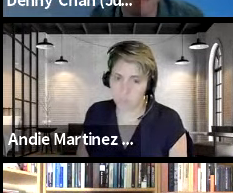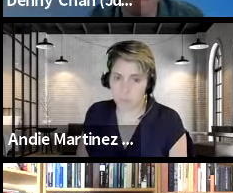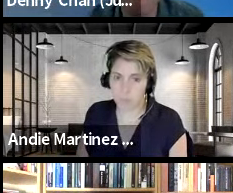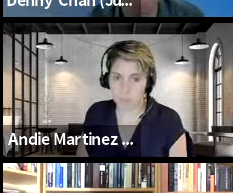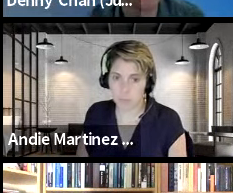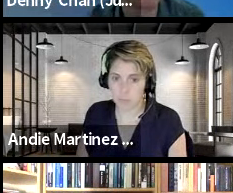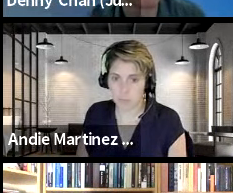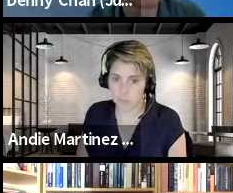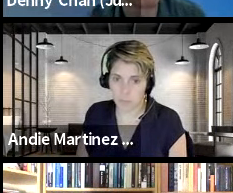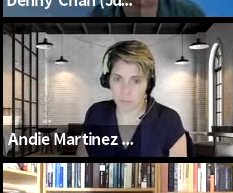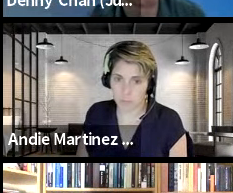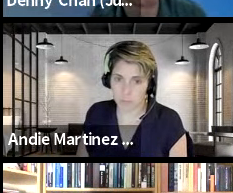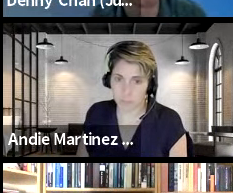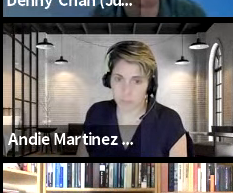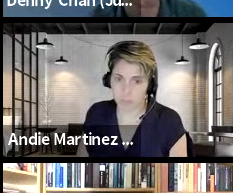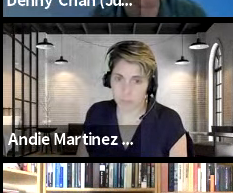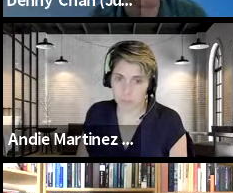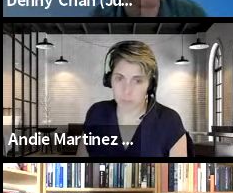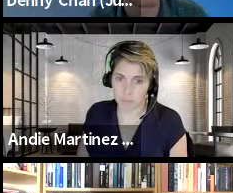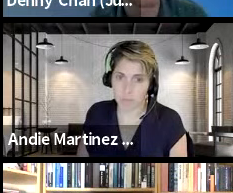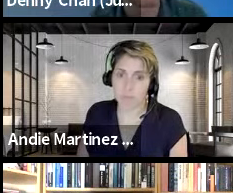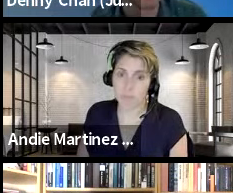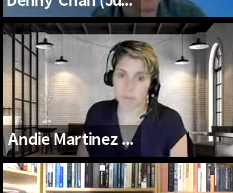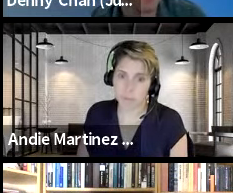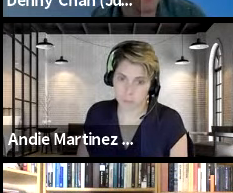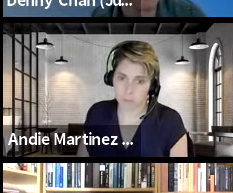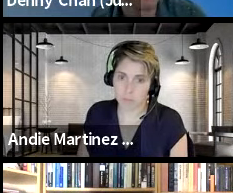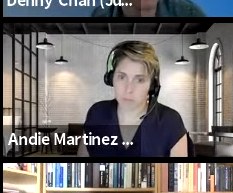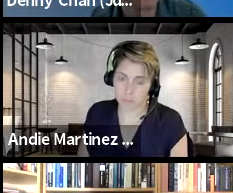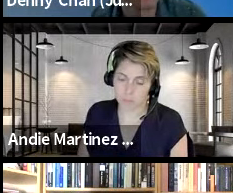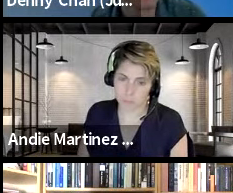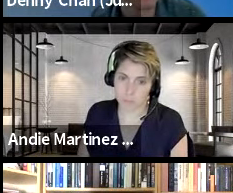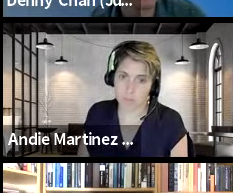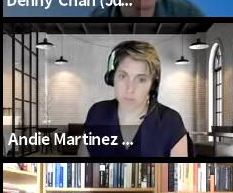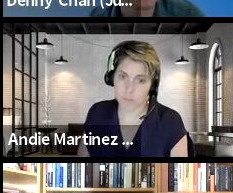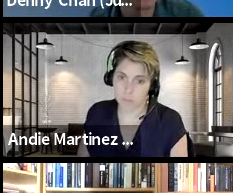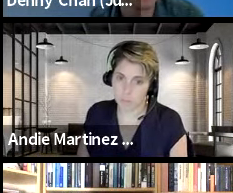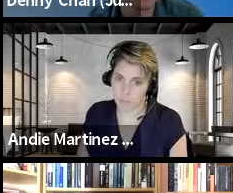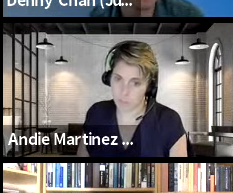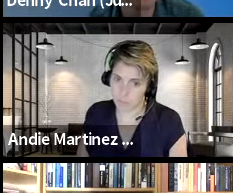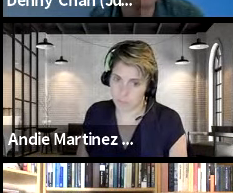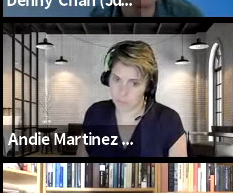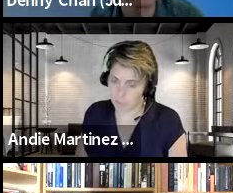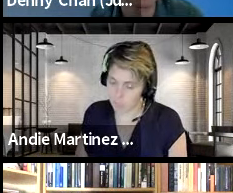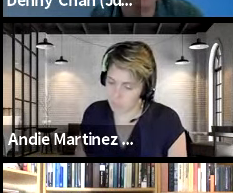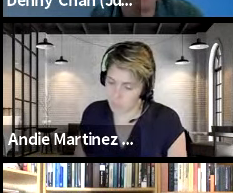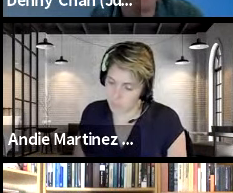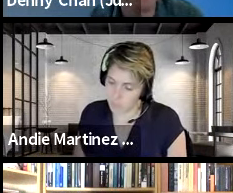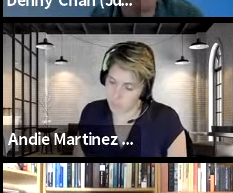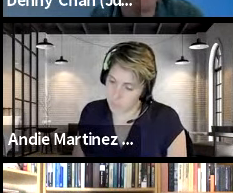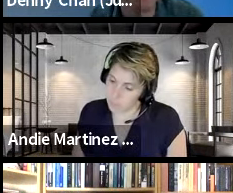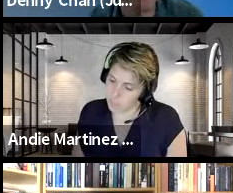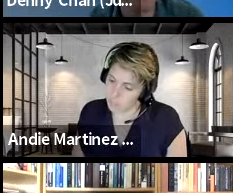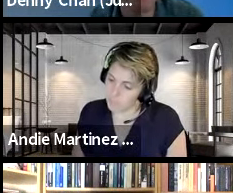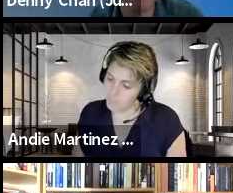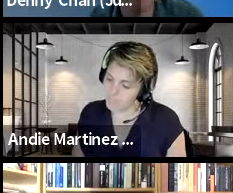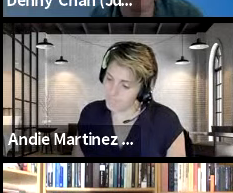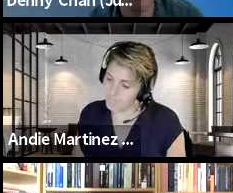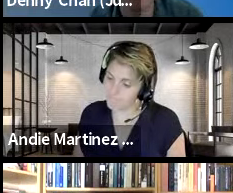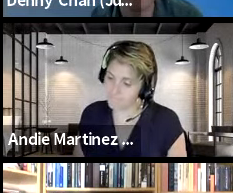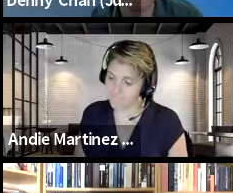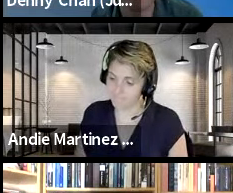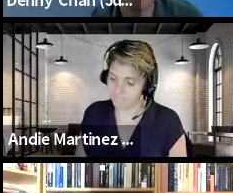put up on Twitter and that everybody can use, but individualized codes that are one-time use only to group leaders. And that those group leaders could